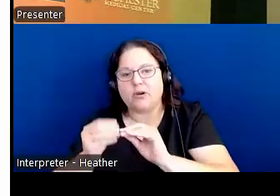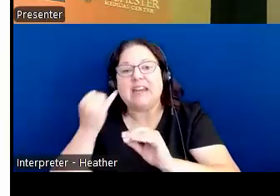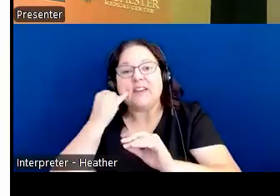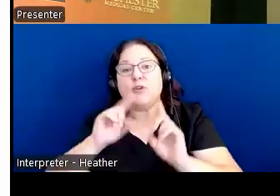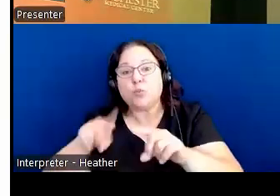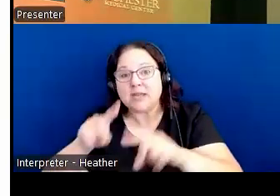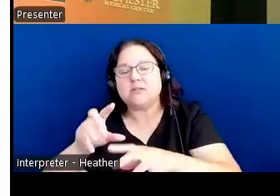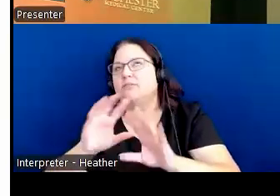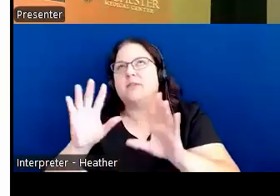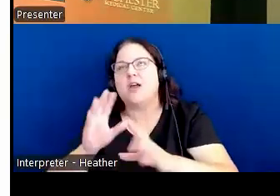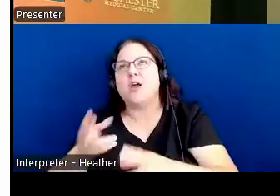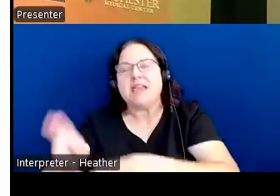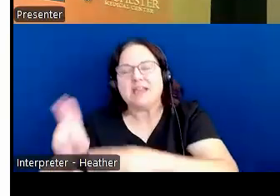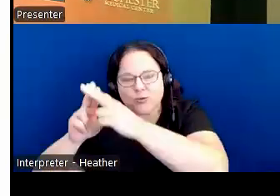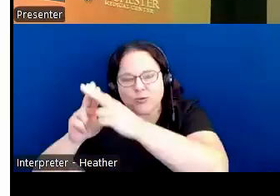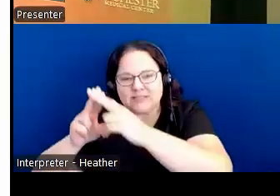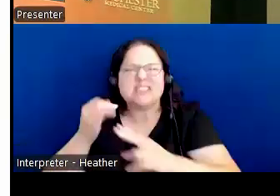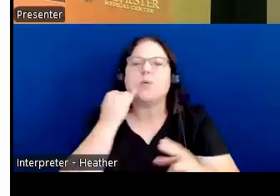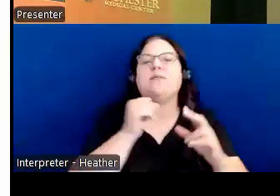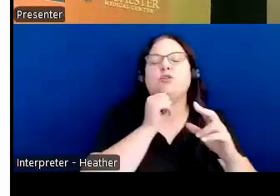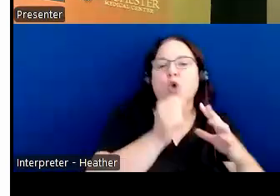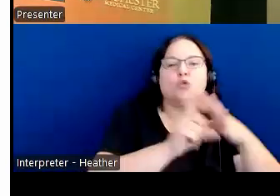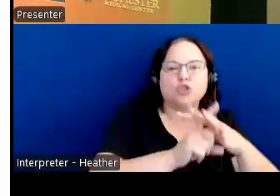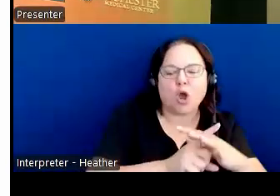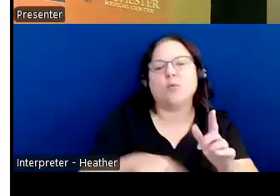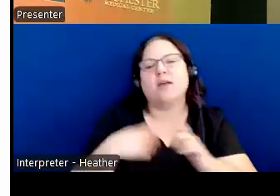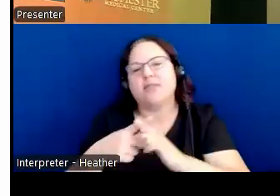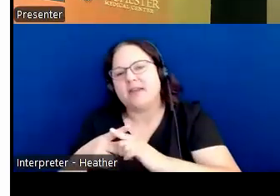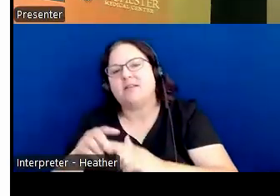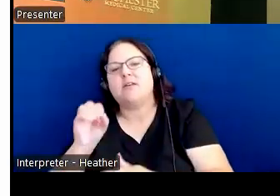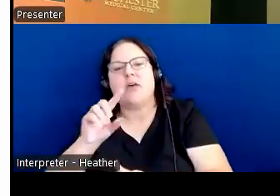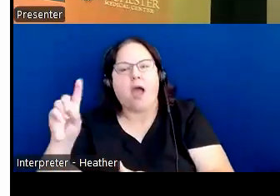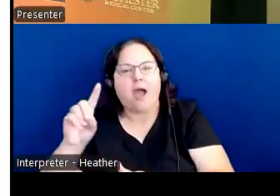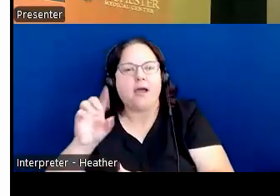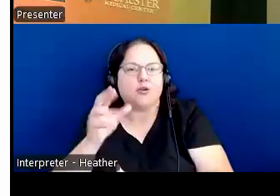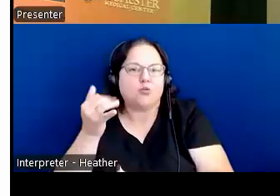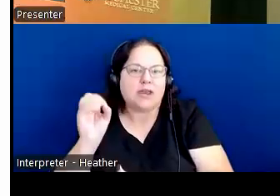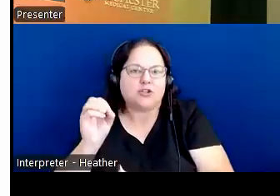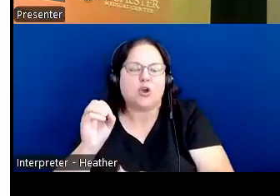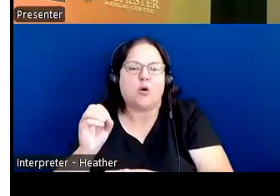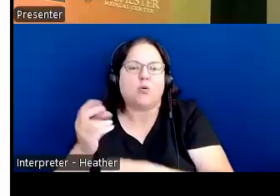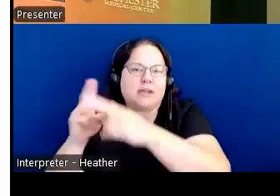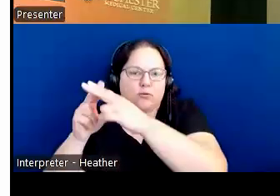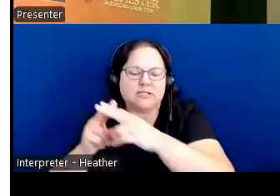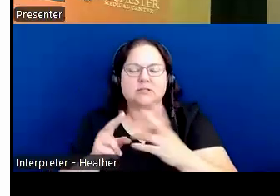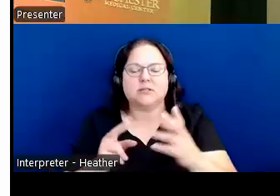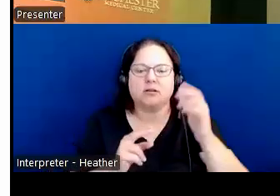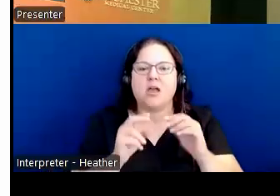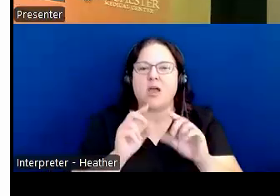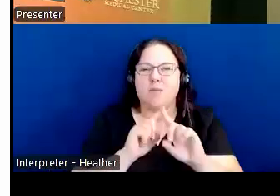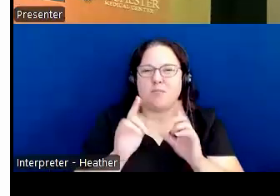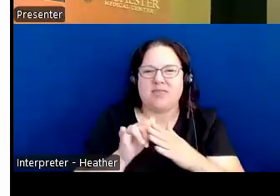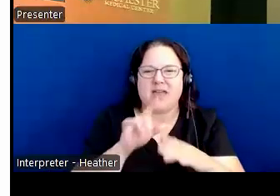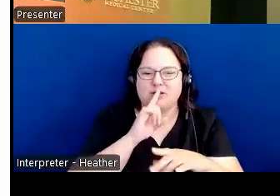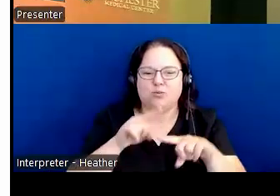Or the odds ratio increases, the no-shows increase, the odd ratios go down. But that was all based on one simple